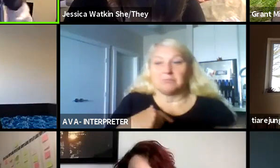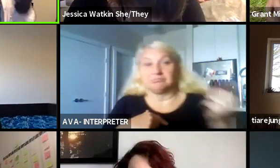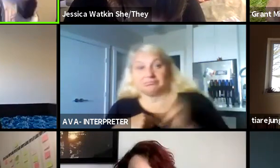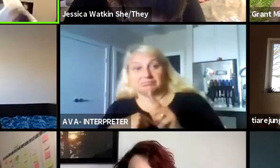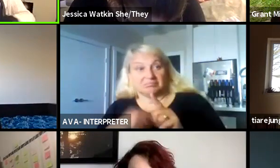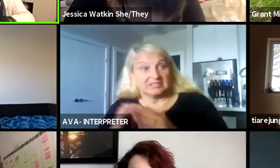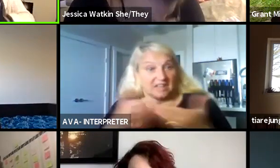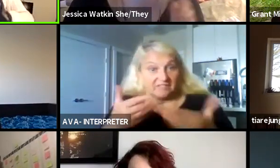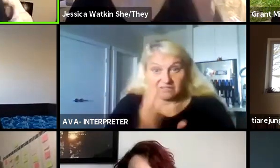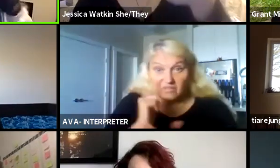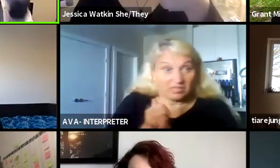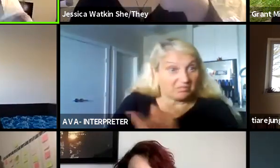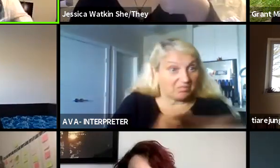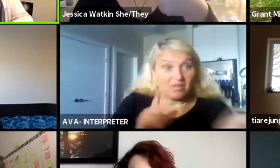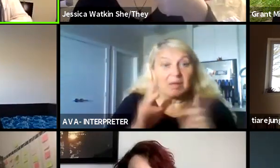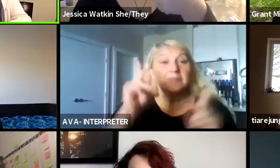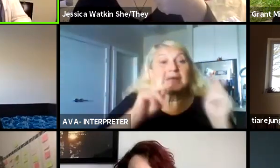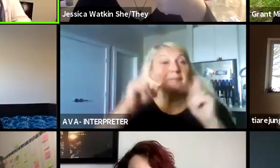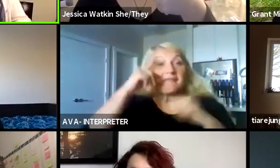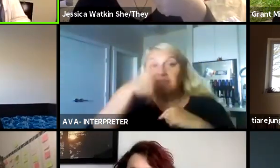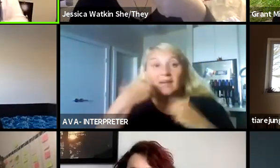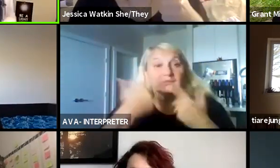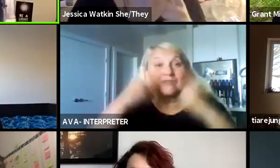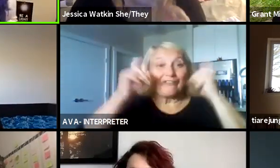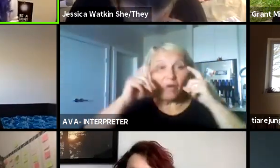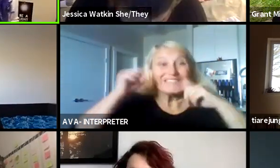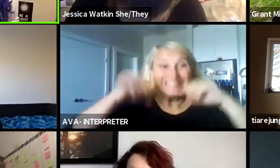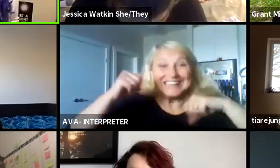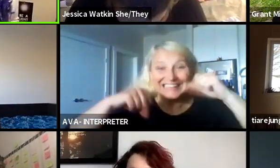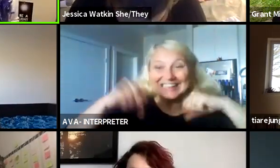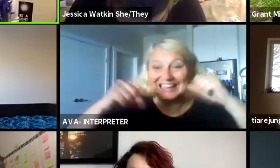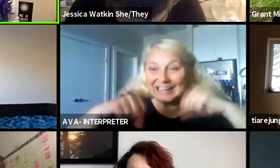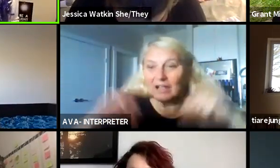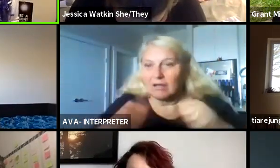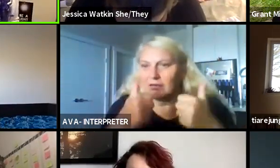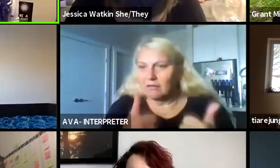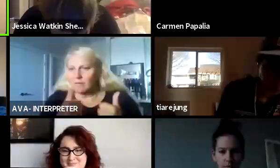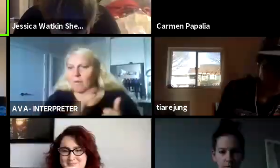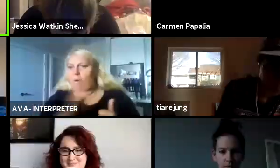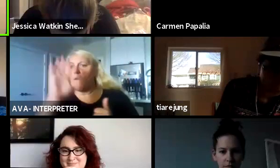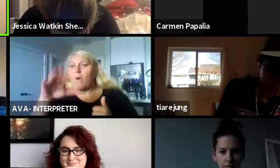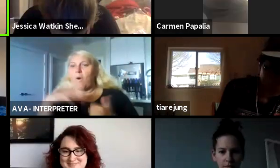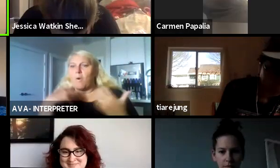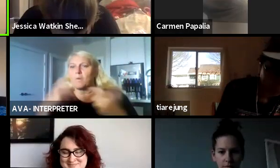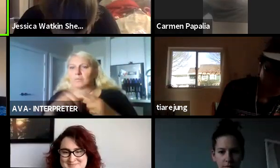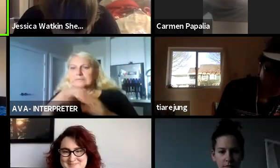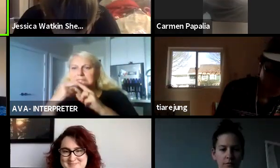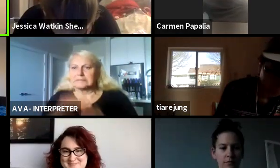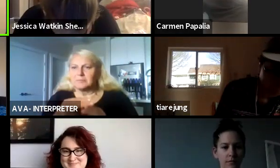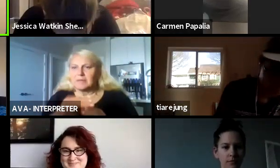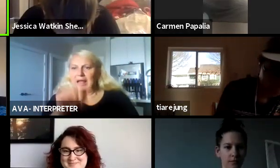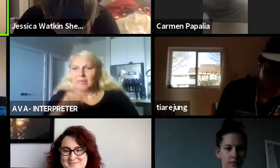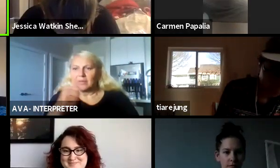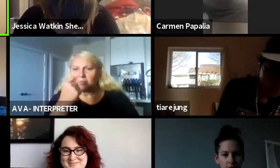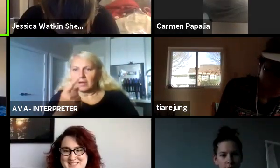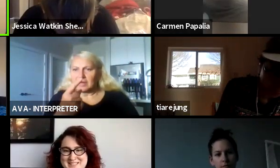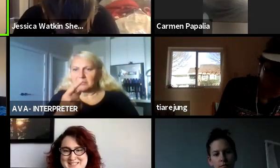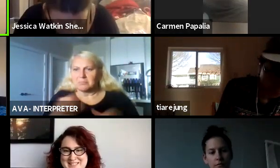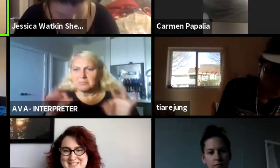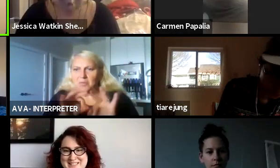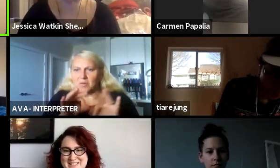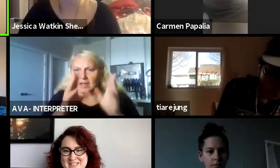colleagues? I'm getting facial recognition, people nodding, excellent. Oh, actually that reminds me I should name one other practice that we've been doing consistently, which